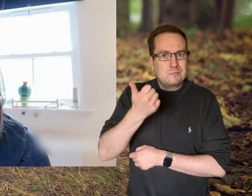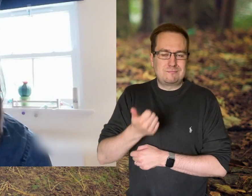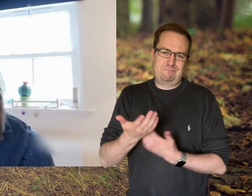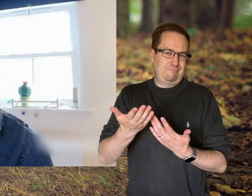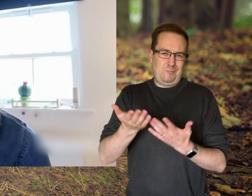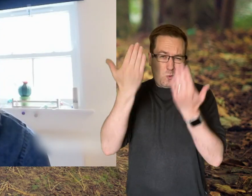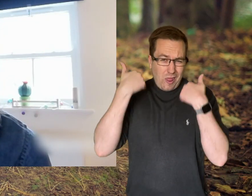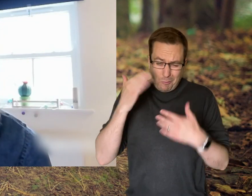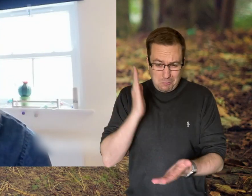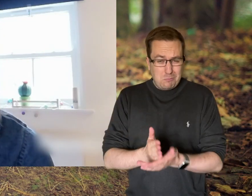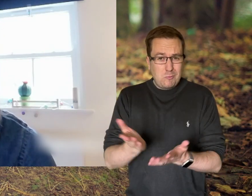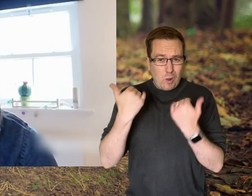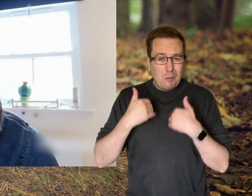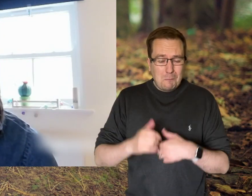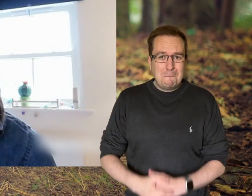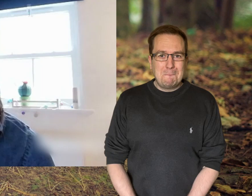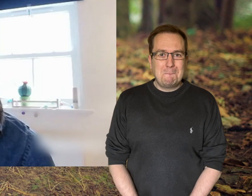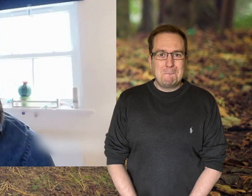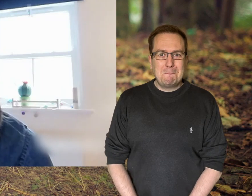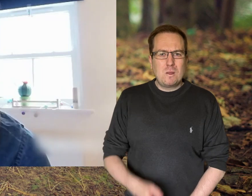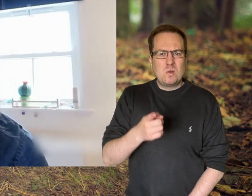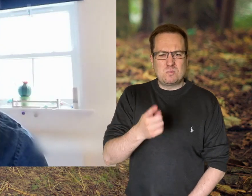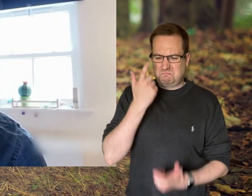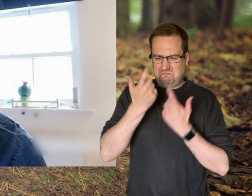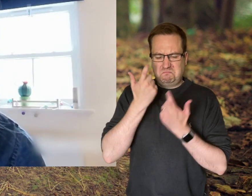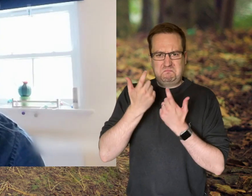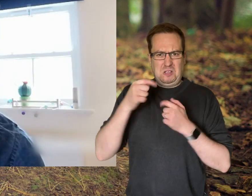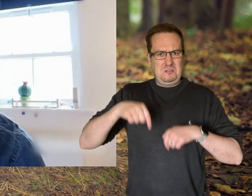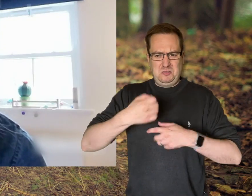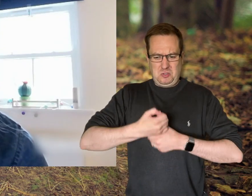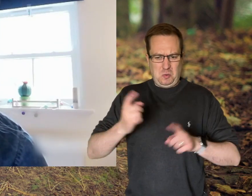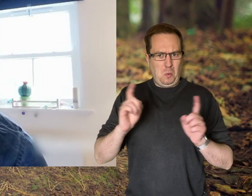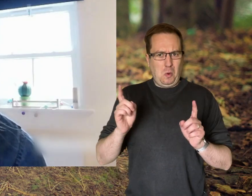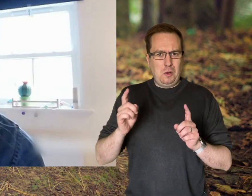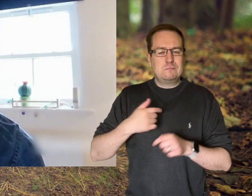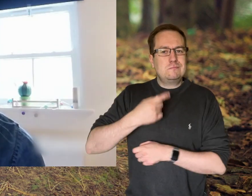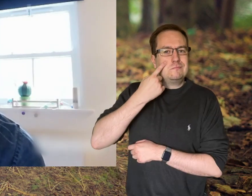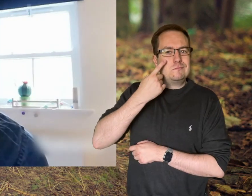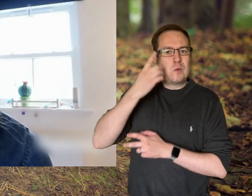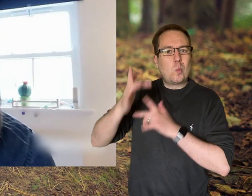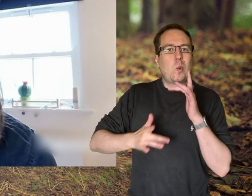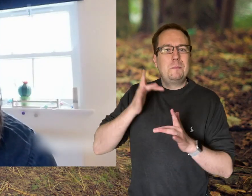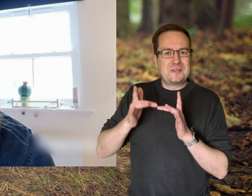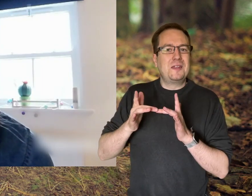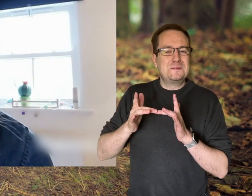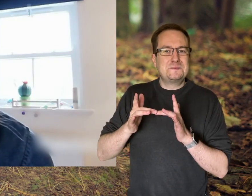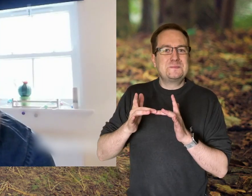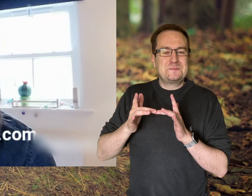church, you are also super, super welcome. If you're wondering what Derby Vineyard is about, then you can find out more by